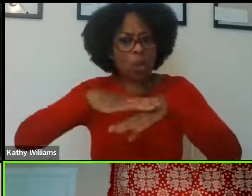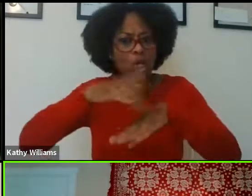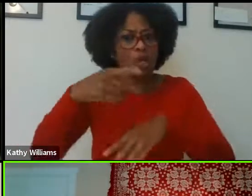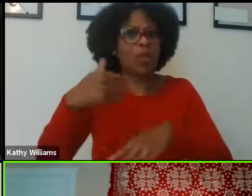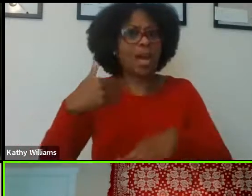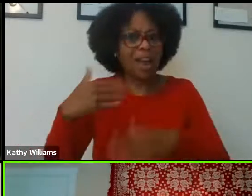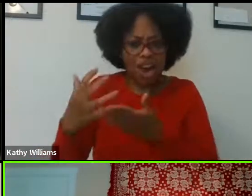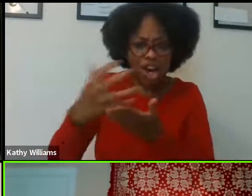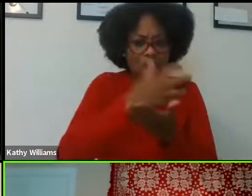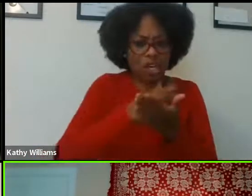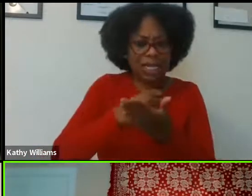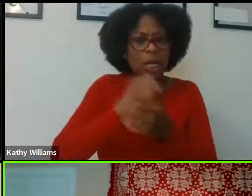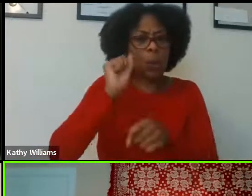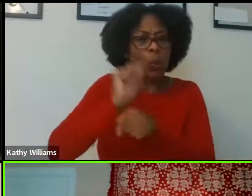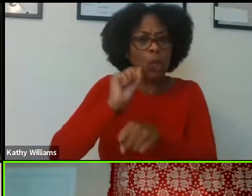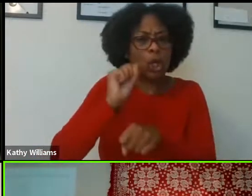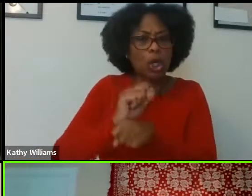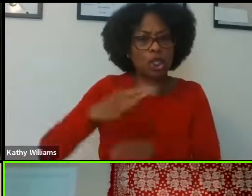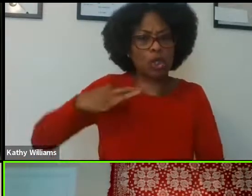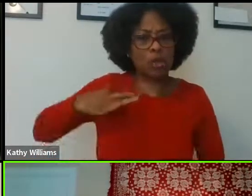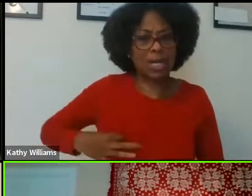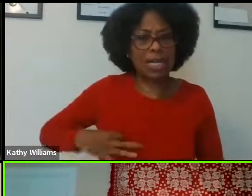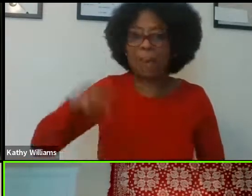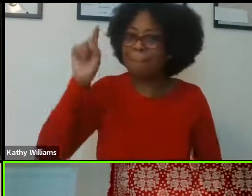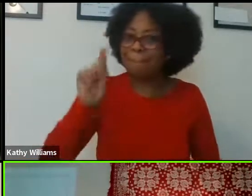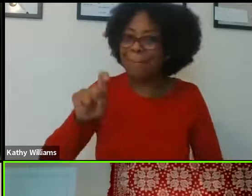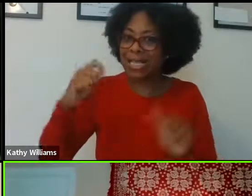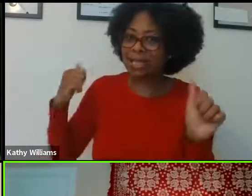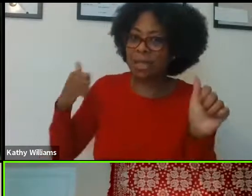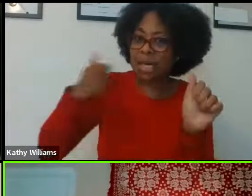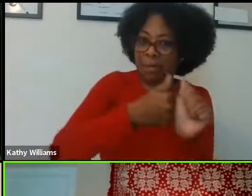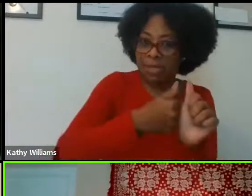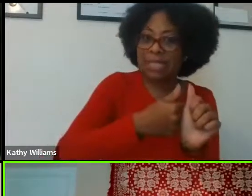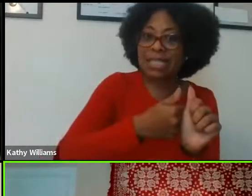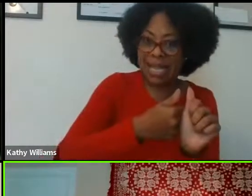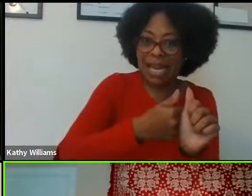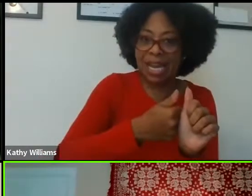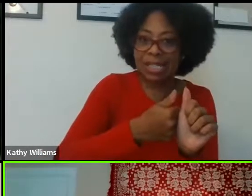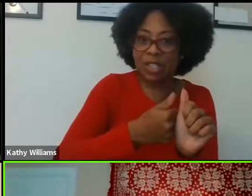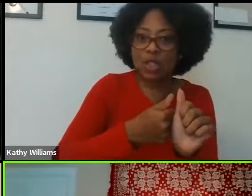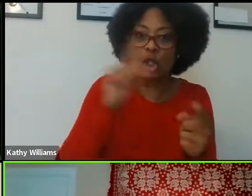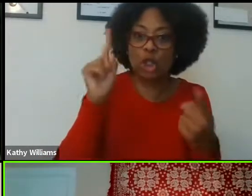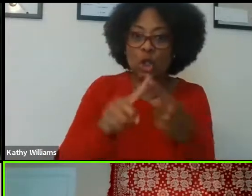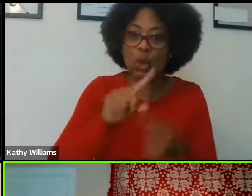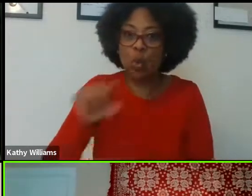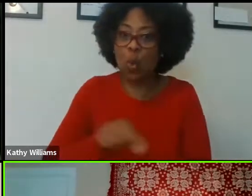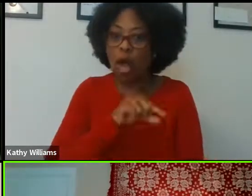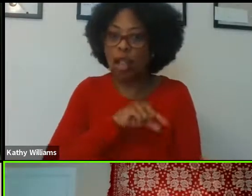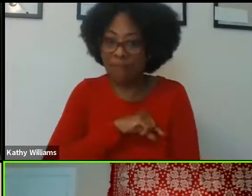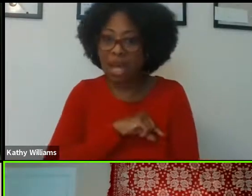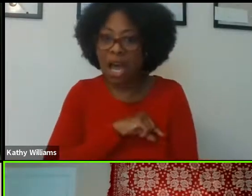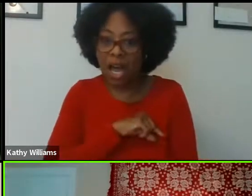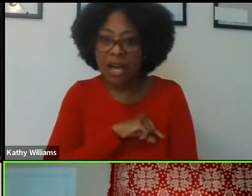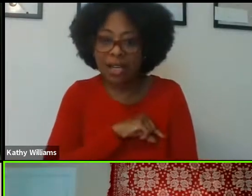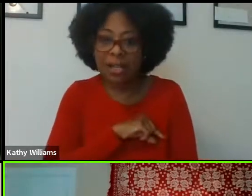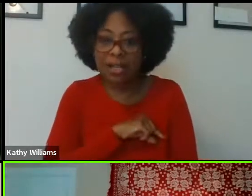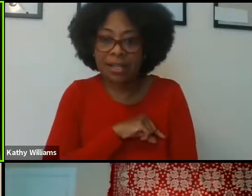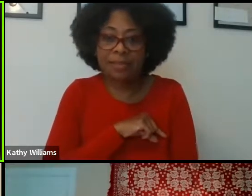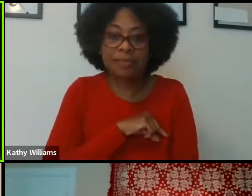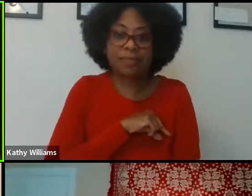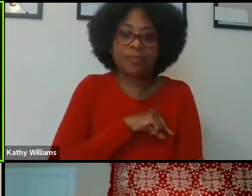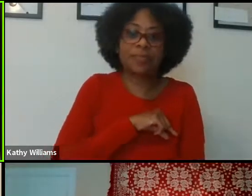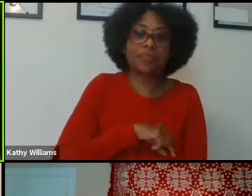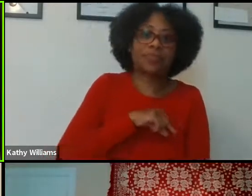credits. Okay, and they have to be current and adequate to qualify. So.